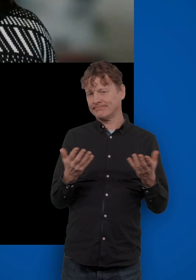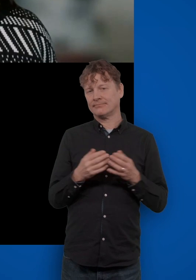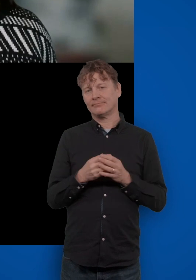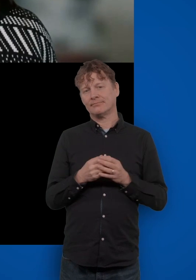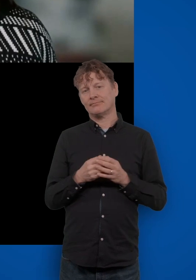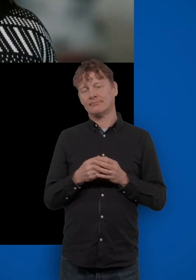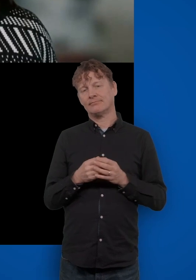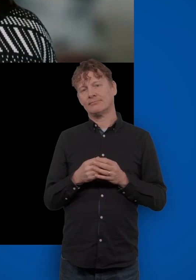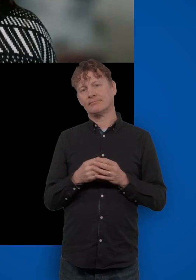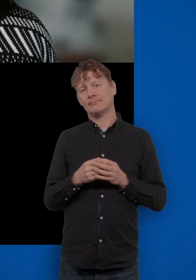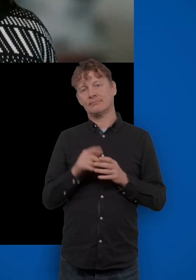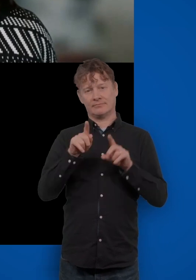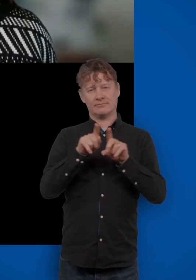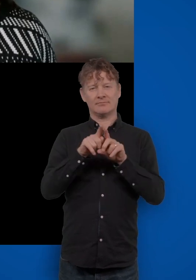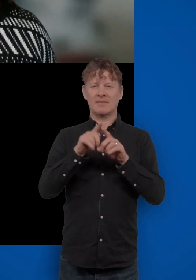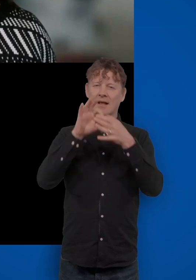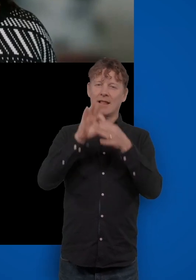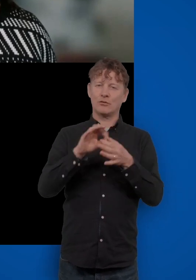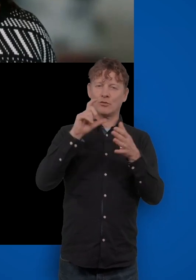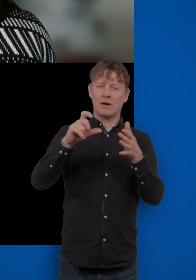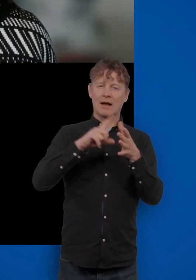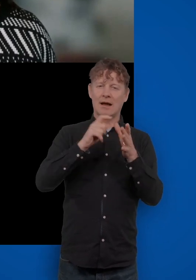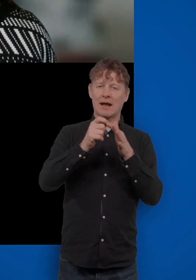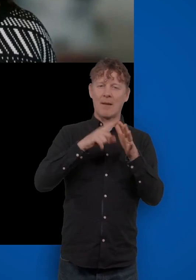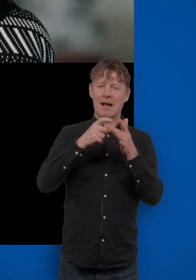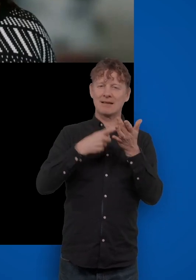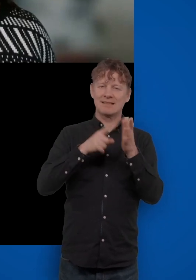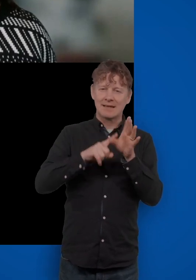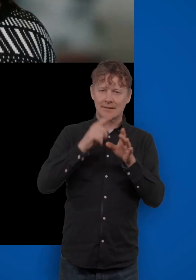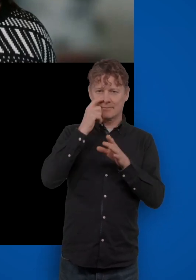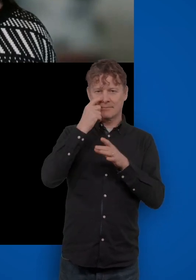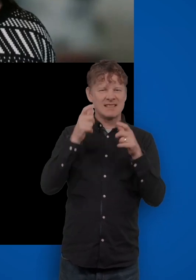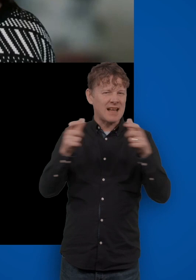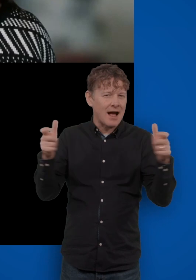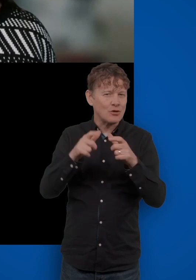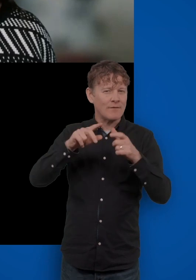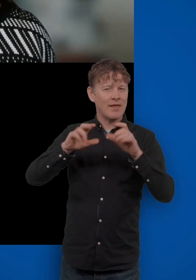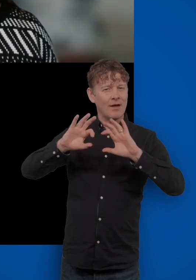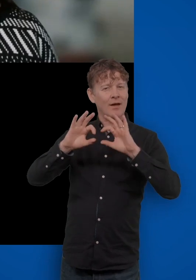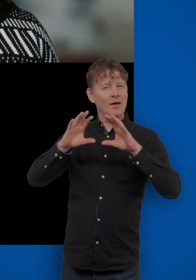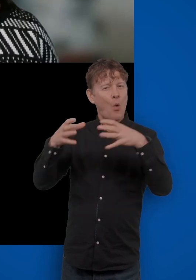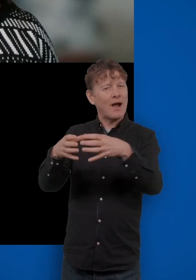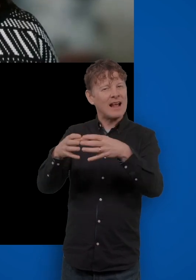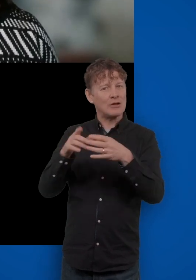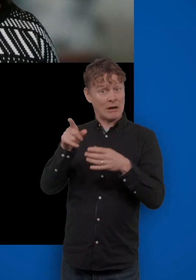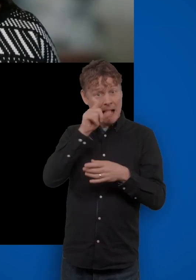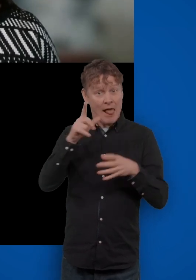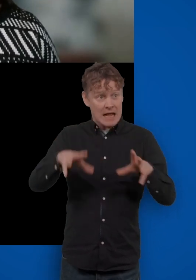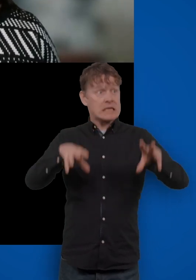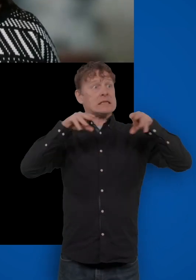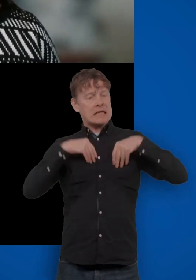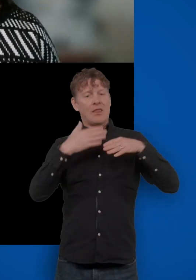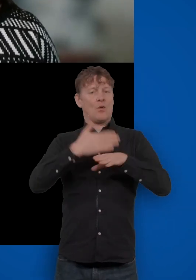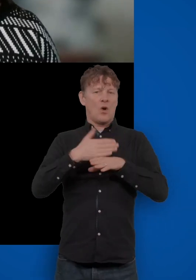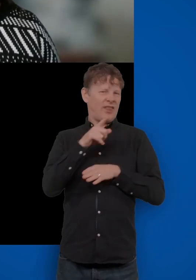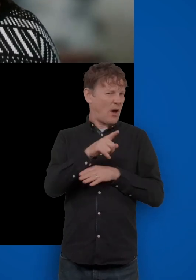Which also goes to the point about capacity and size of those organizations and how they can resource the work. So yeah, I think